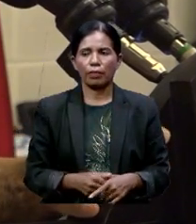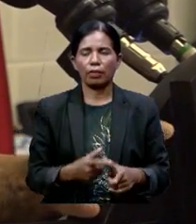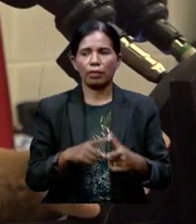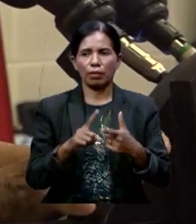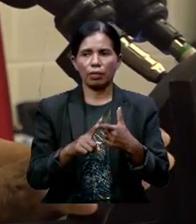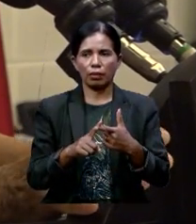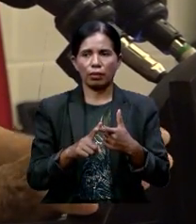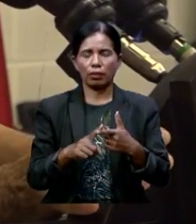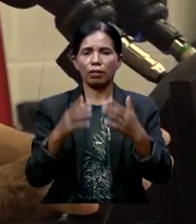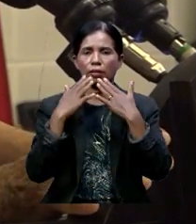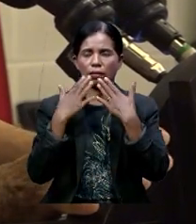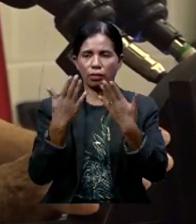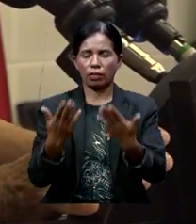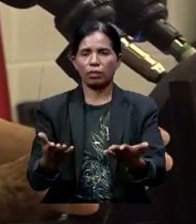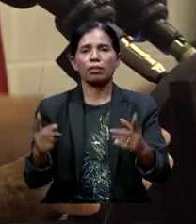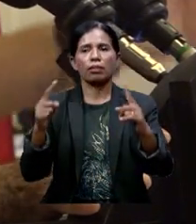Thanks to